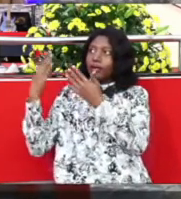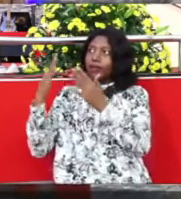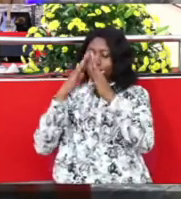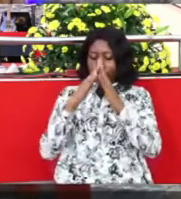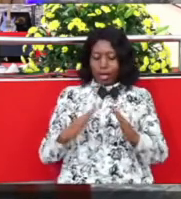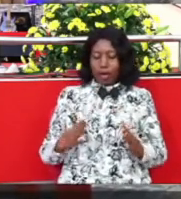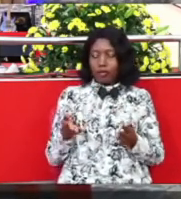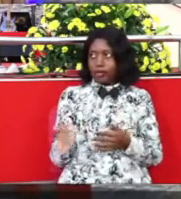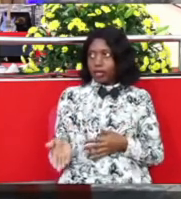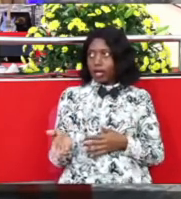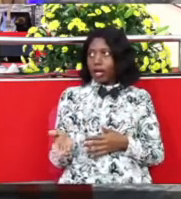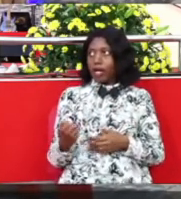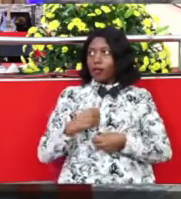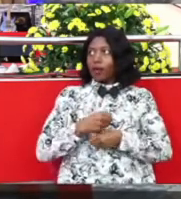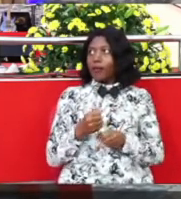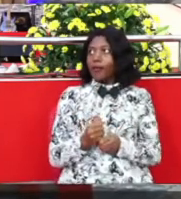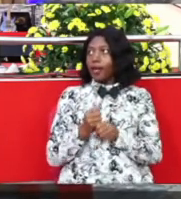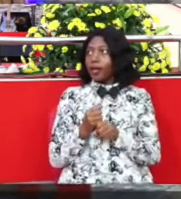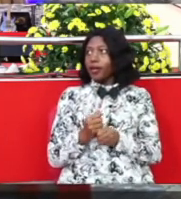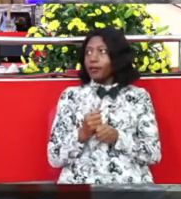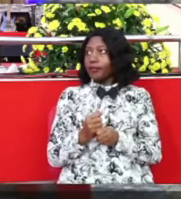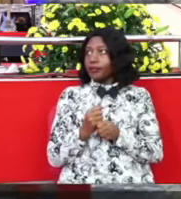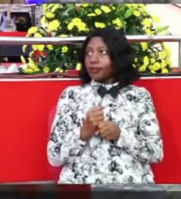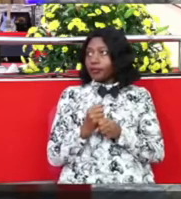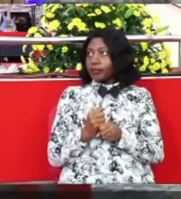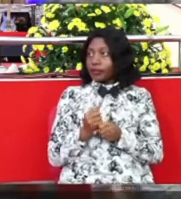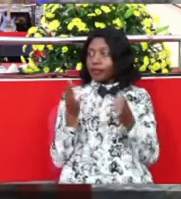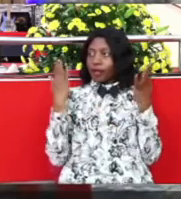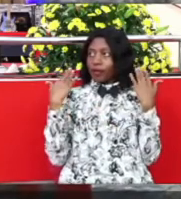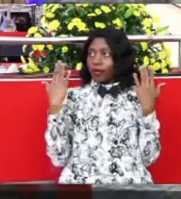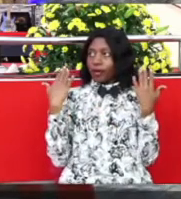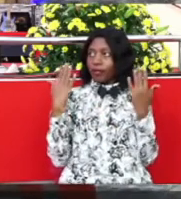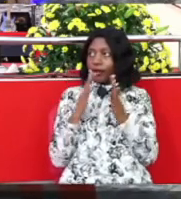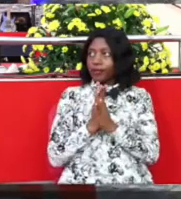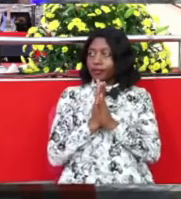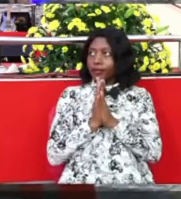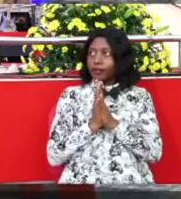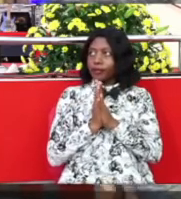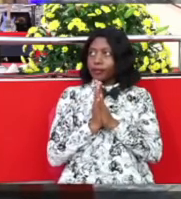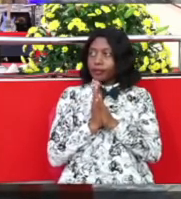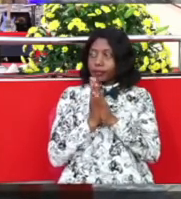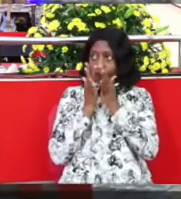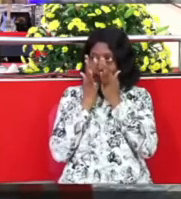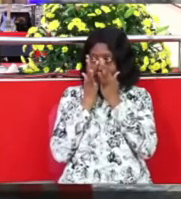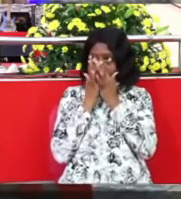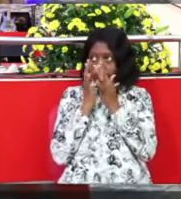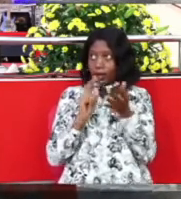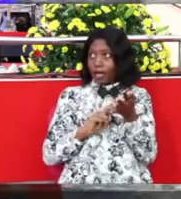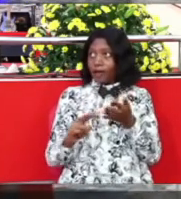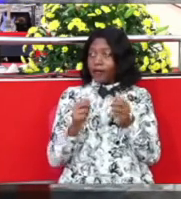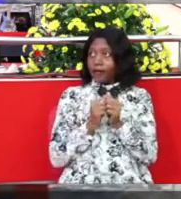my name may be forever, and my eyes and my heart will be there perpetually. Verse